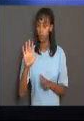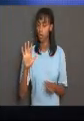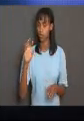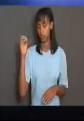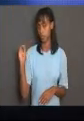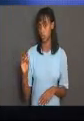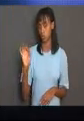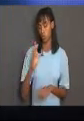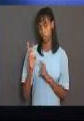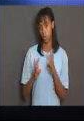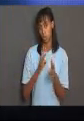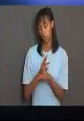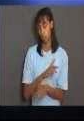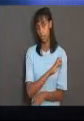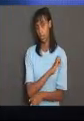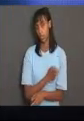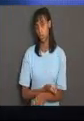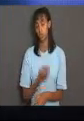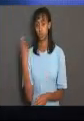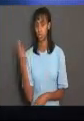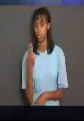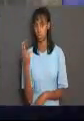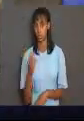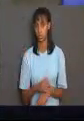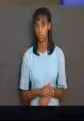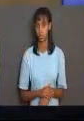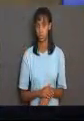0.5% of the world's energy usage.